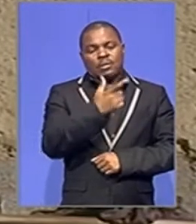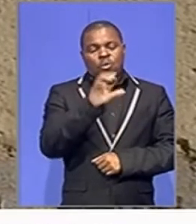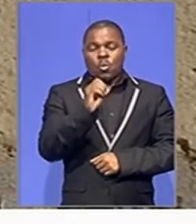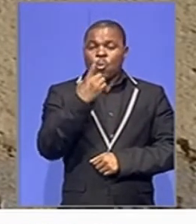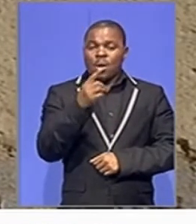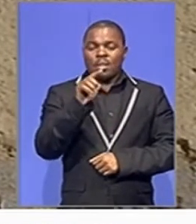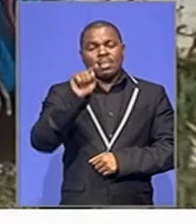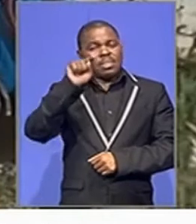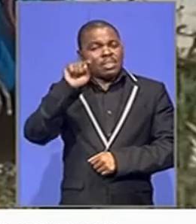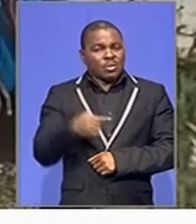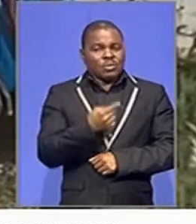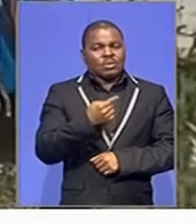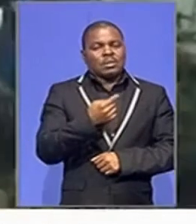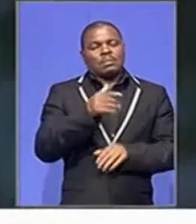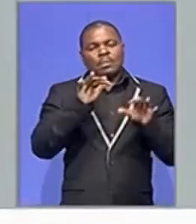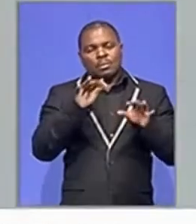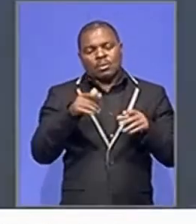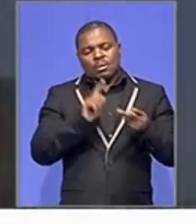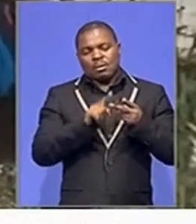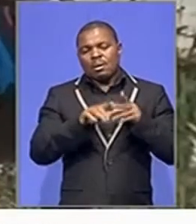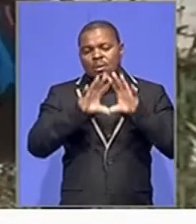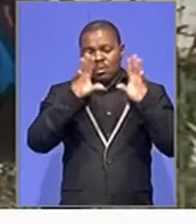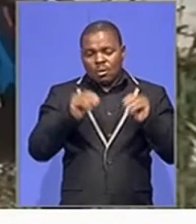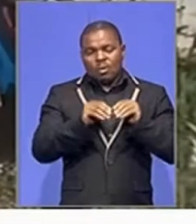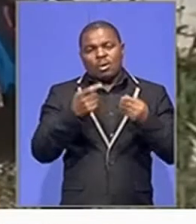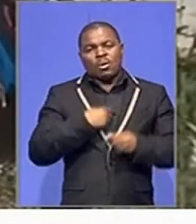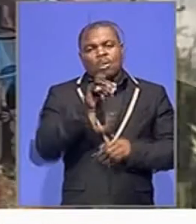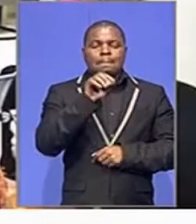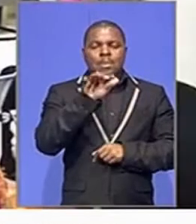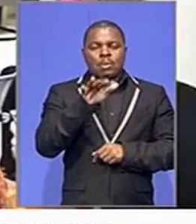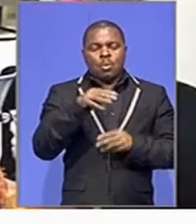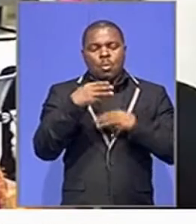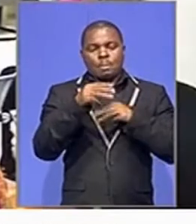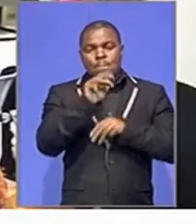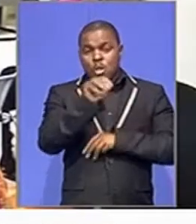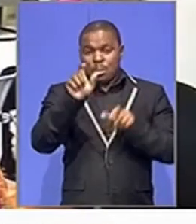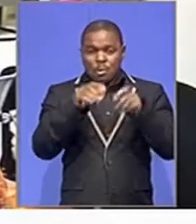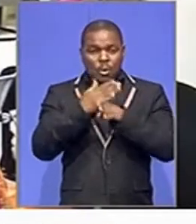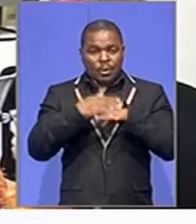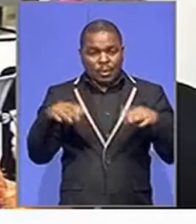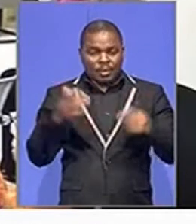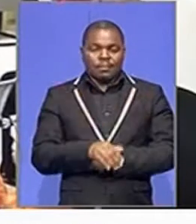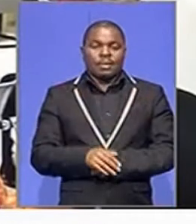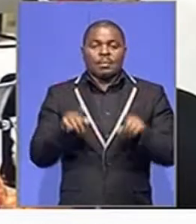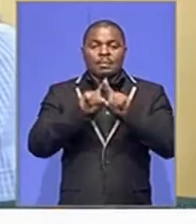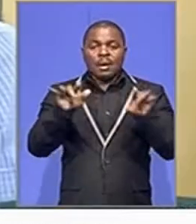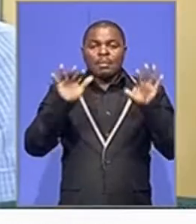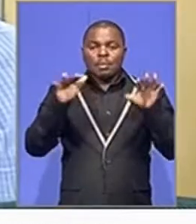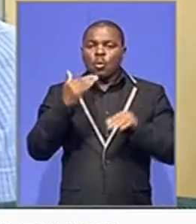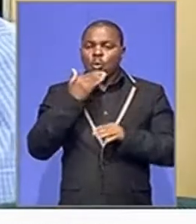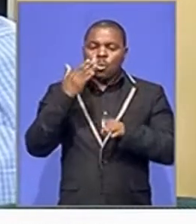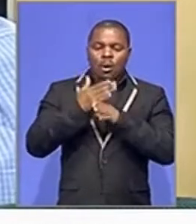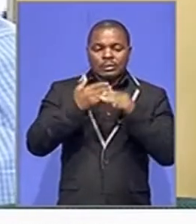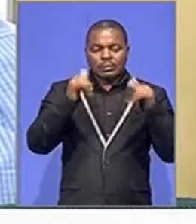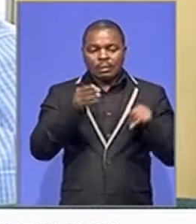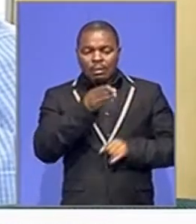700 ho ya ho dimilione tse 7,2 papisong le kotara ya 2020. Fela palo ya batho ba ntseng ba